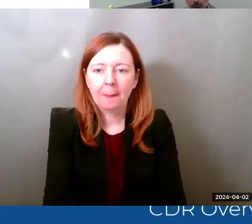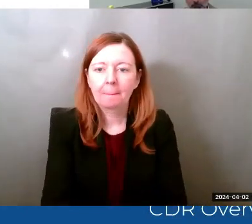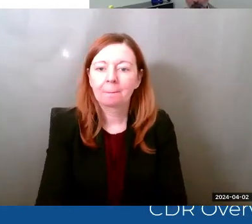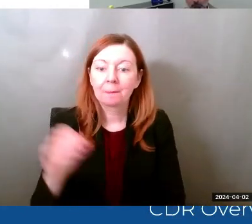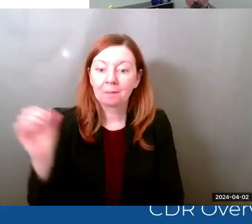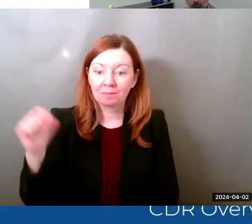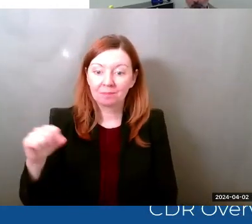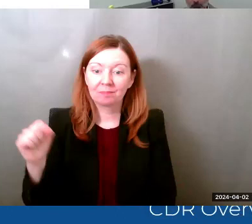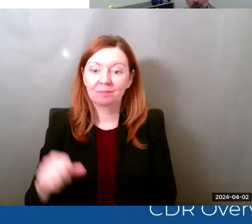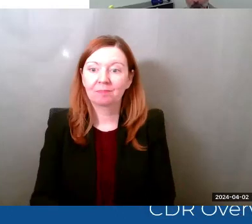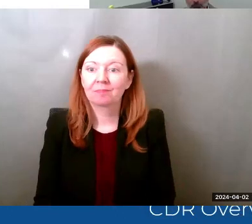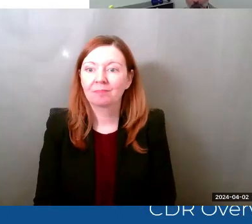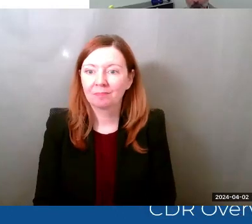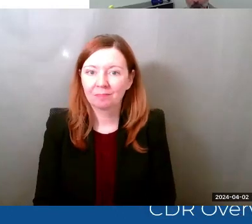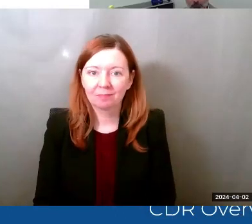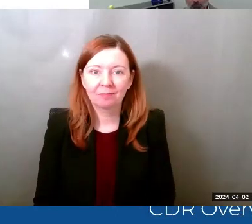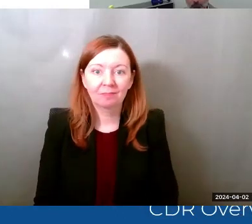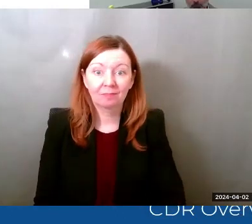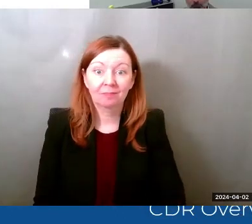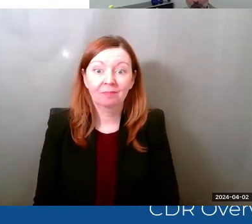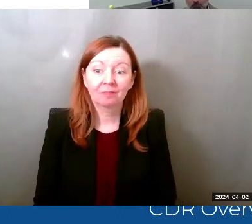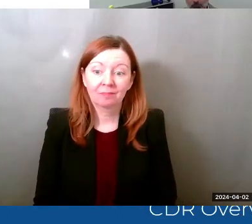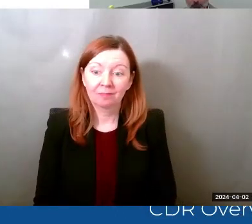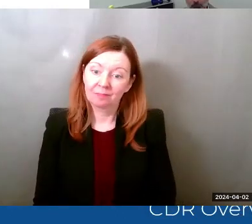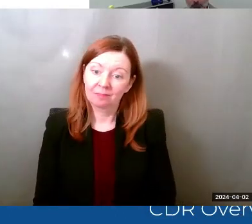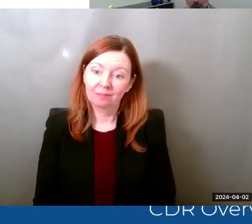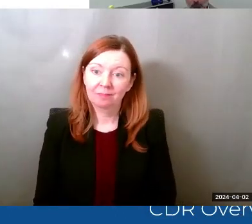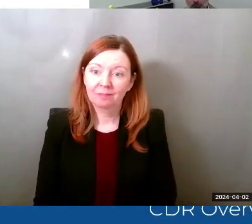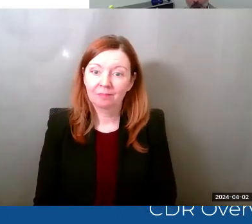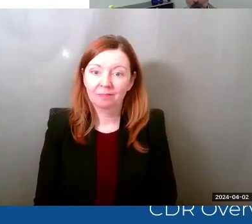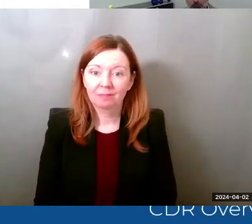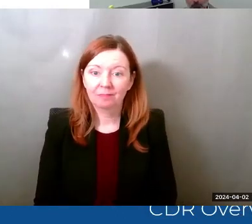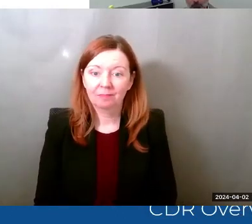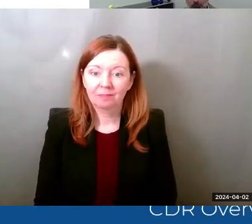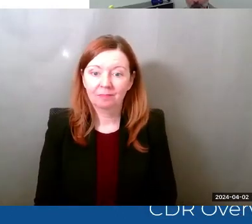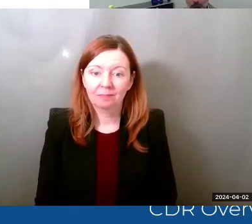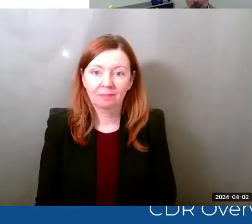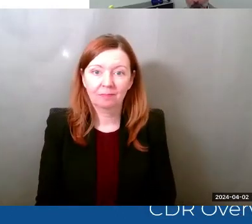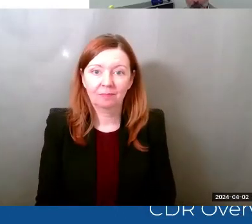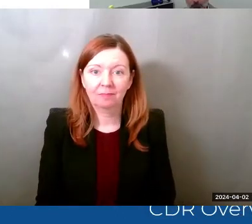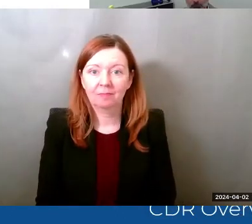Yes, that seems to be a little bit better. Can you try again speaking?